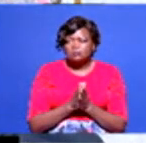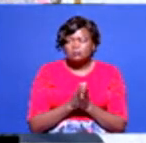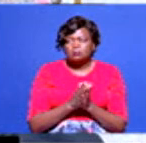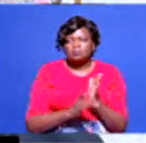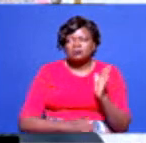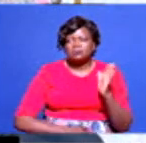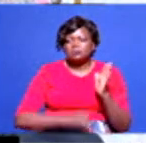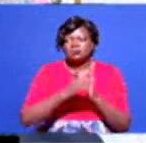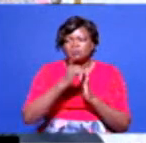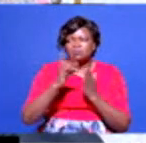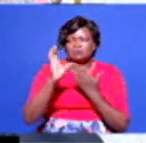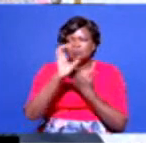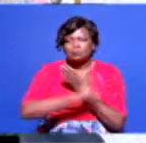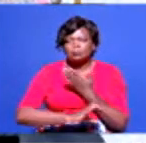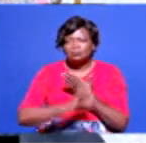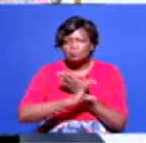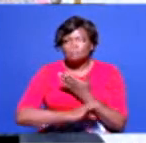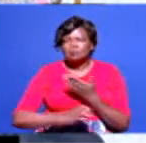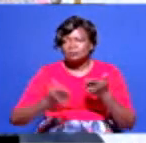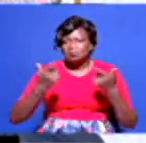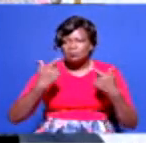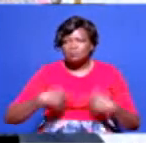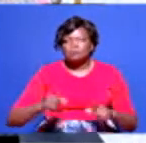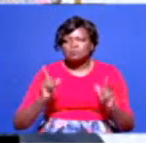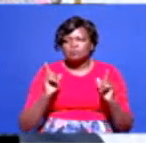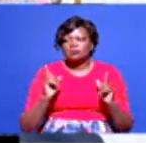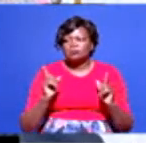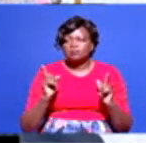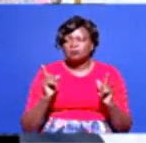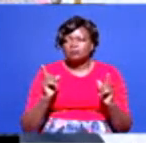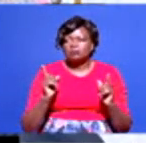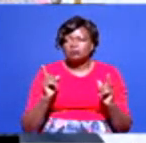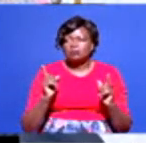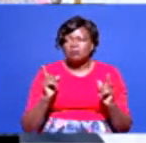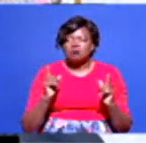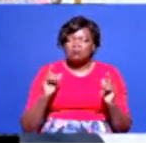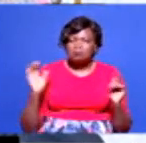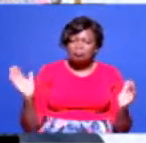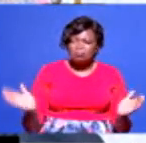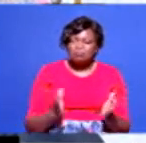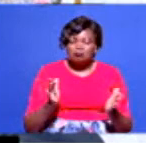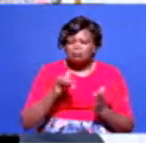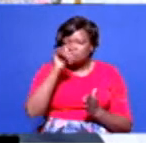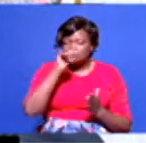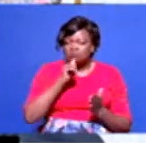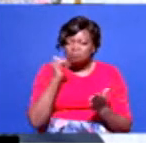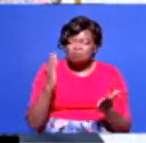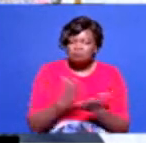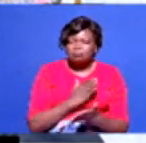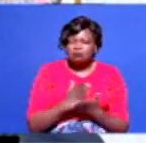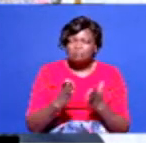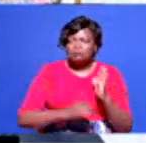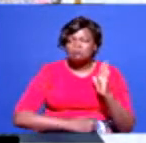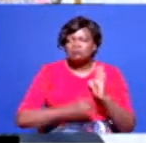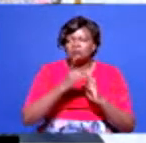country, allowing or encouraging private sector development in the